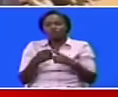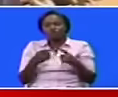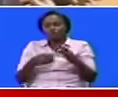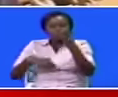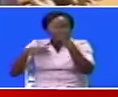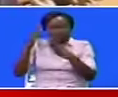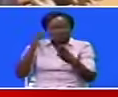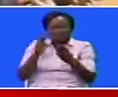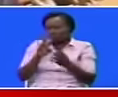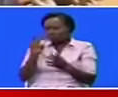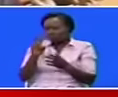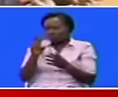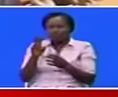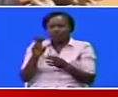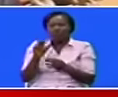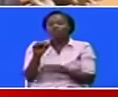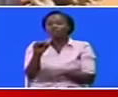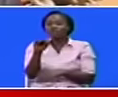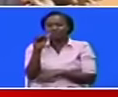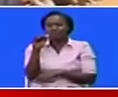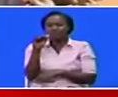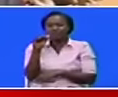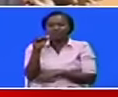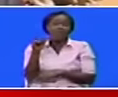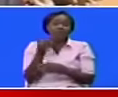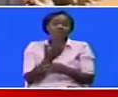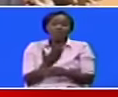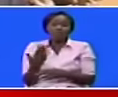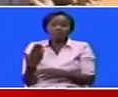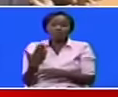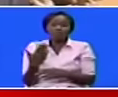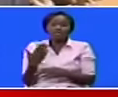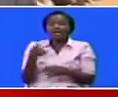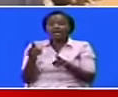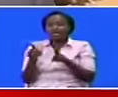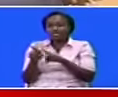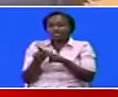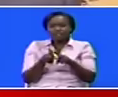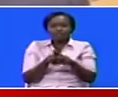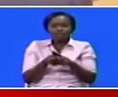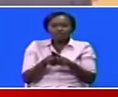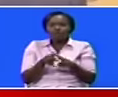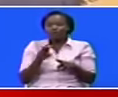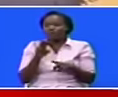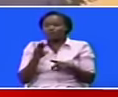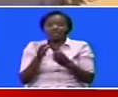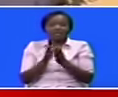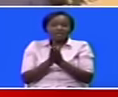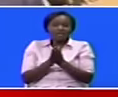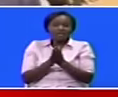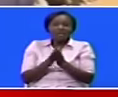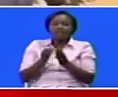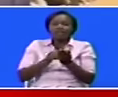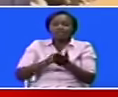maybe to seek for some academic papers. And he has just instructed the Minister of Education, whose minister, Dr. Fred Matiang, is already